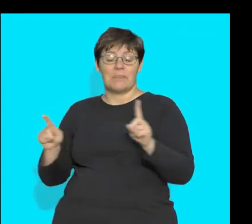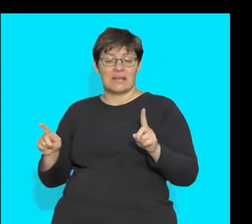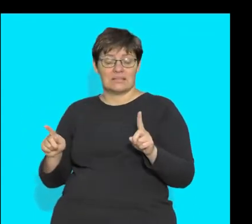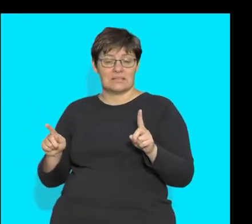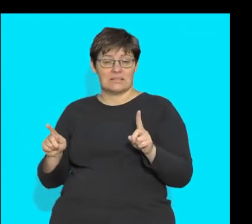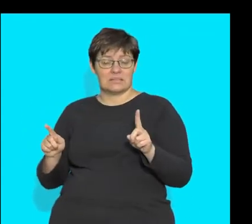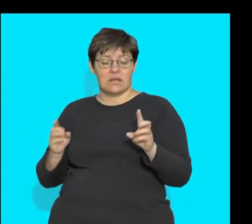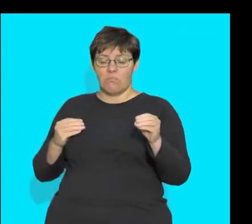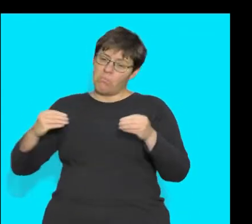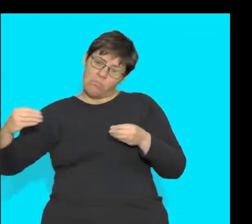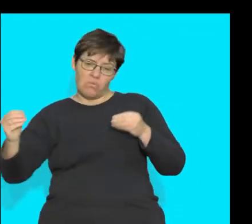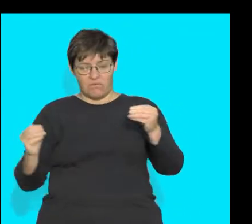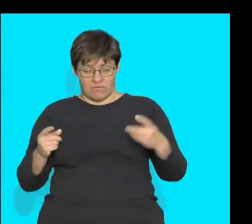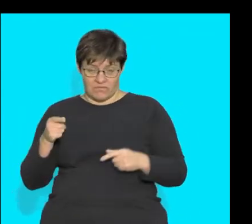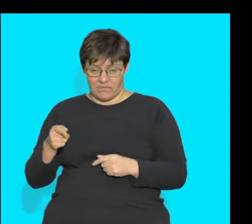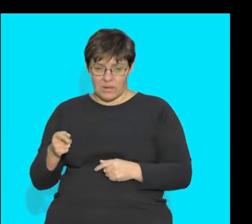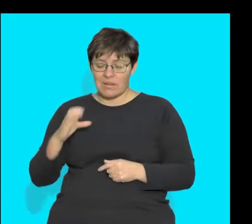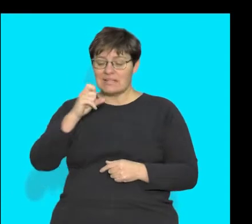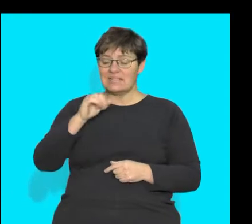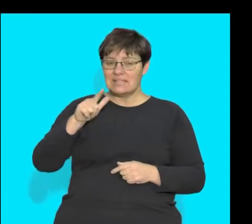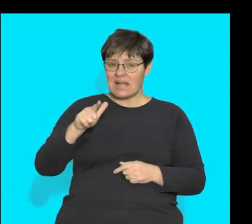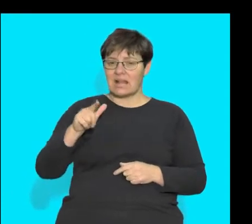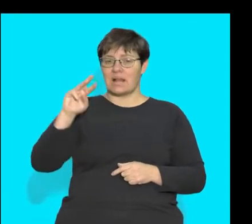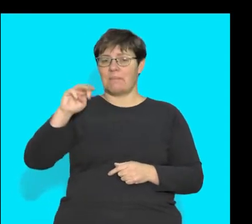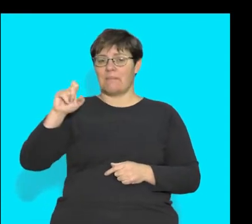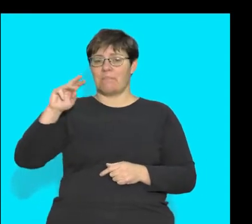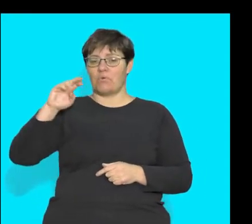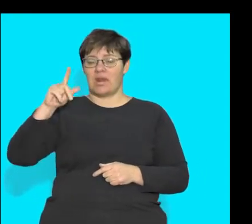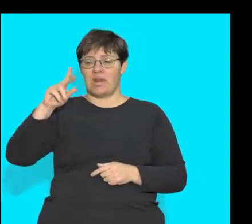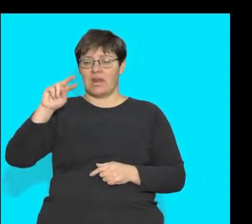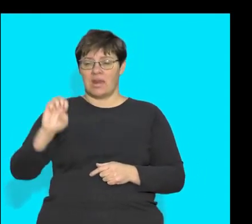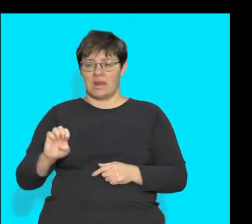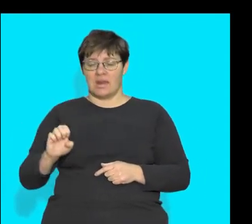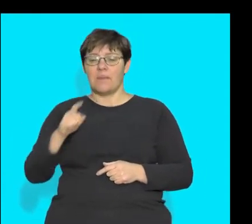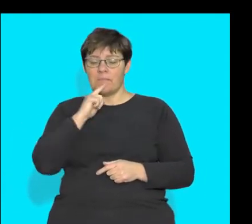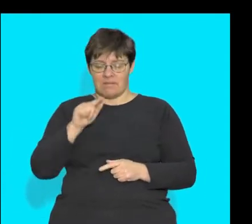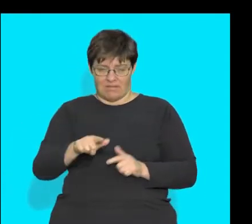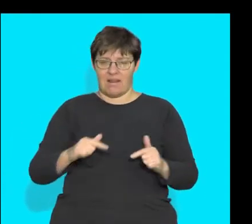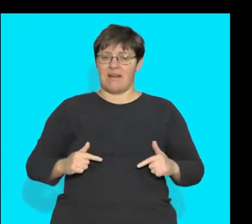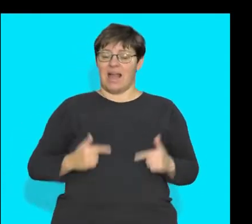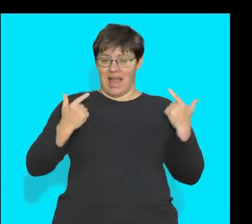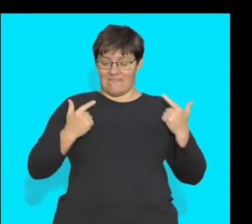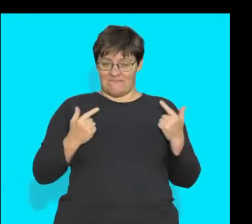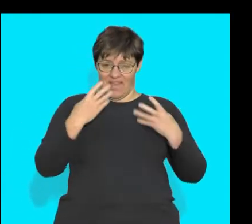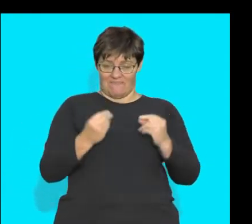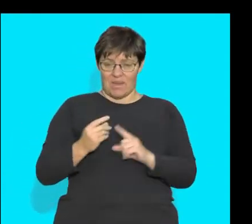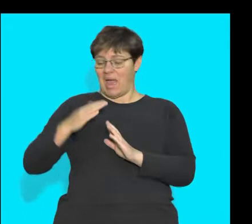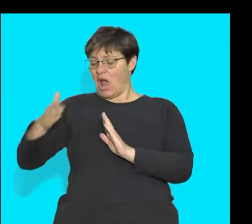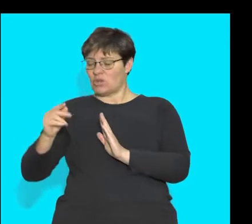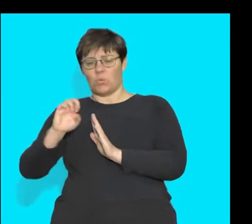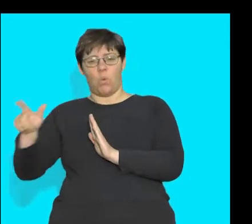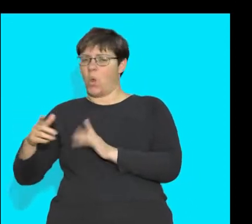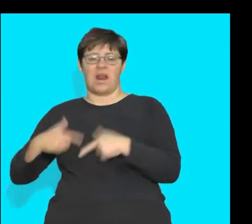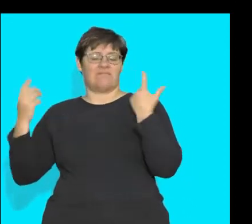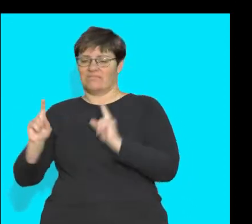it comes to our cell membrane, we can say that our cell membrane is living, it's alive, right? It's